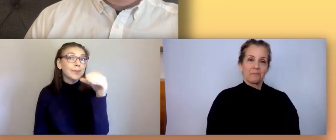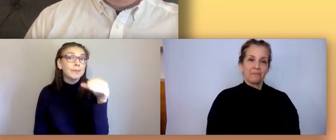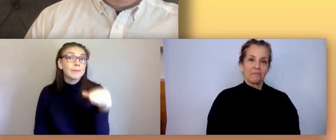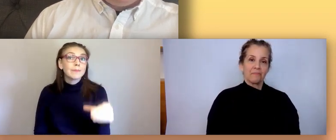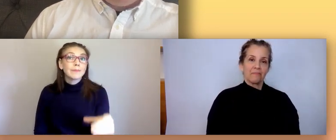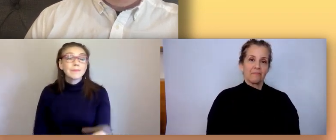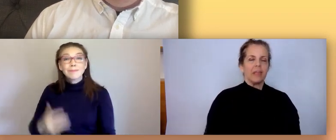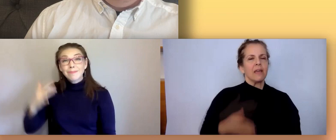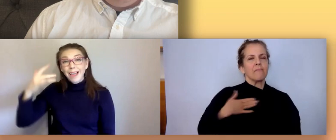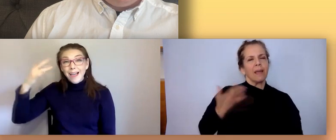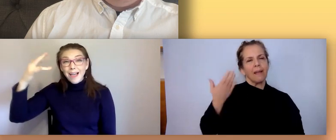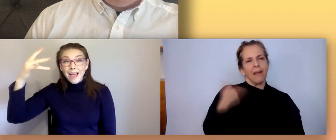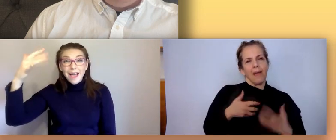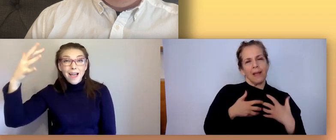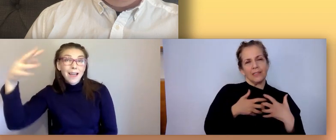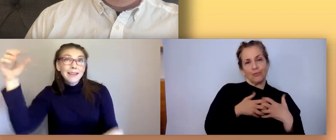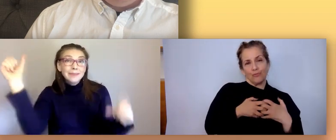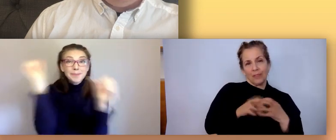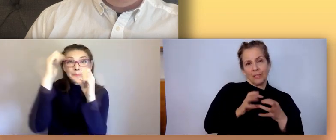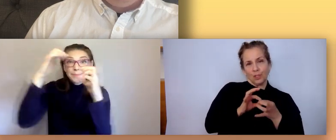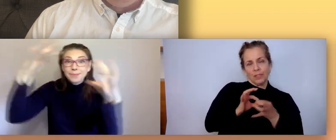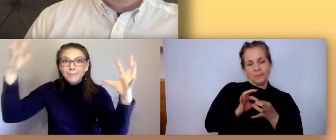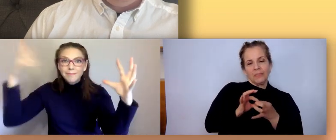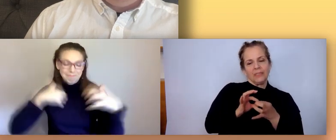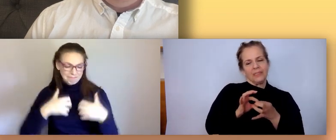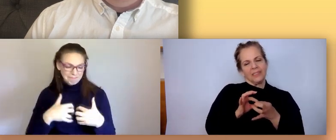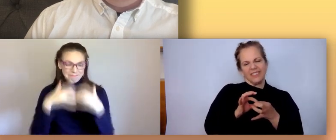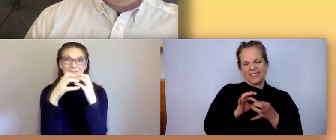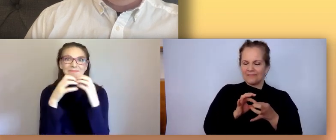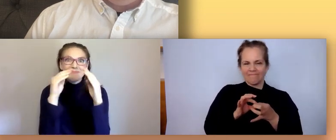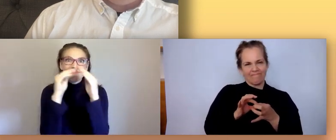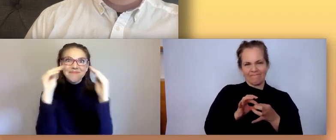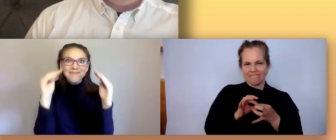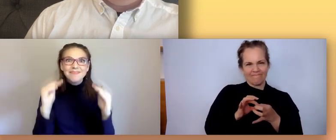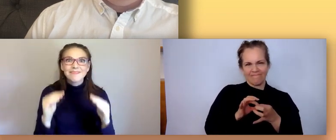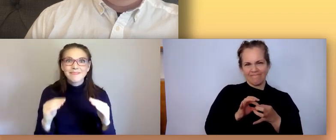time did not go very well to your